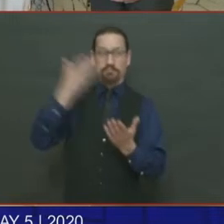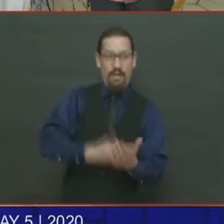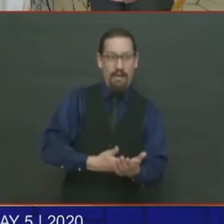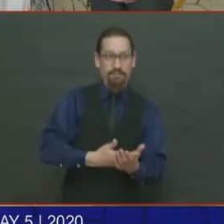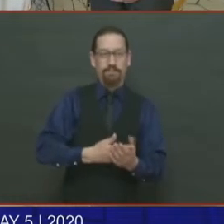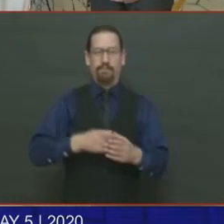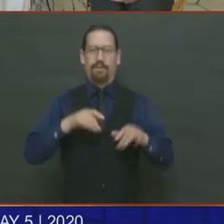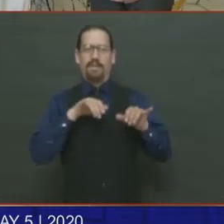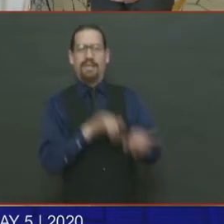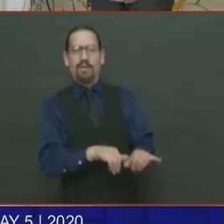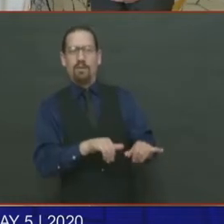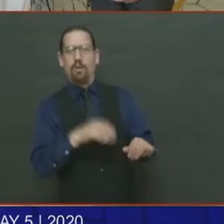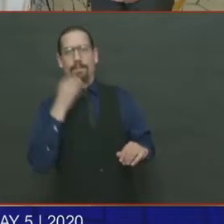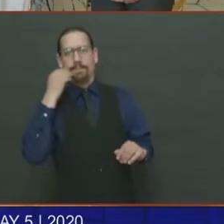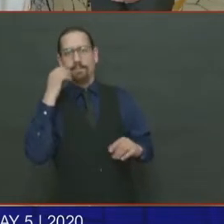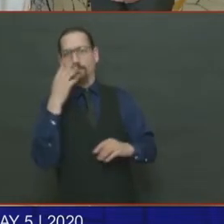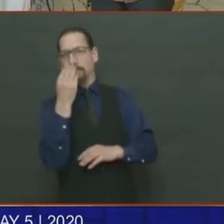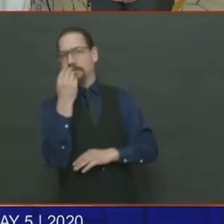house, is in effect.